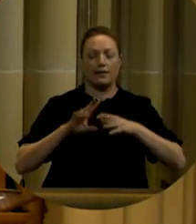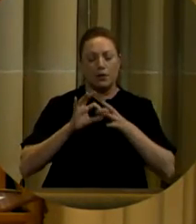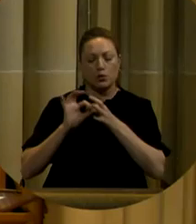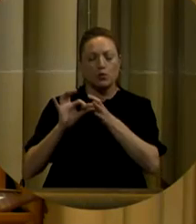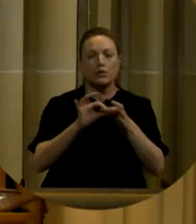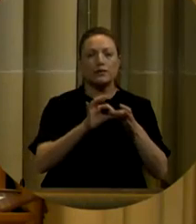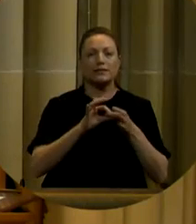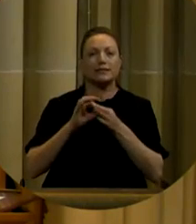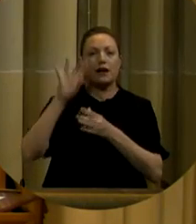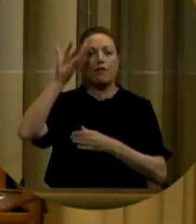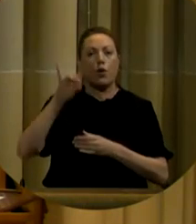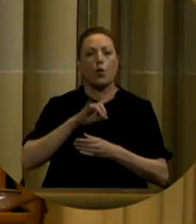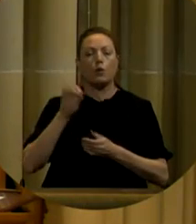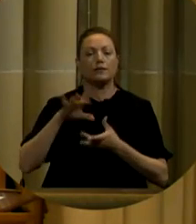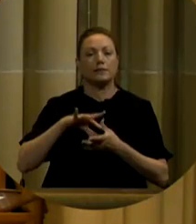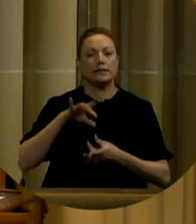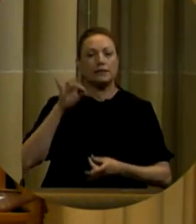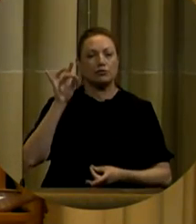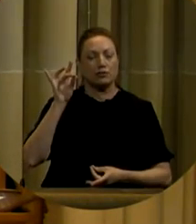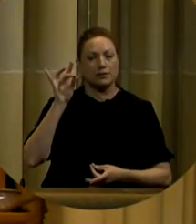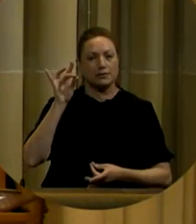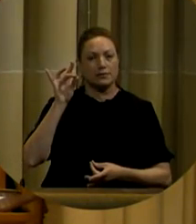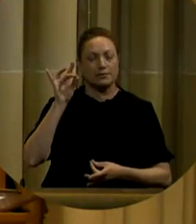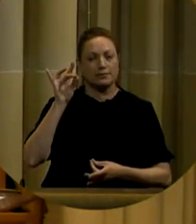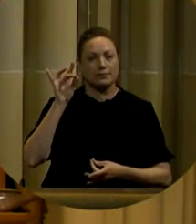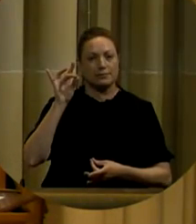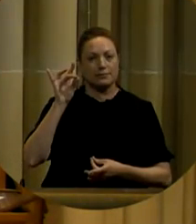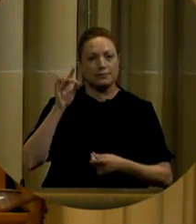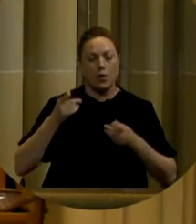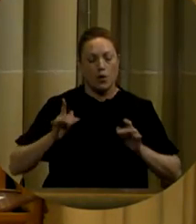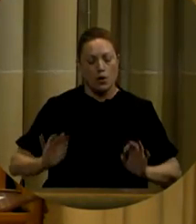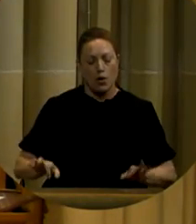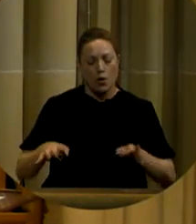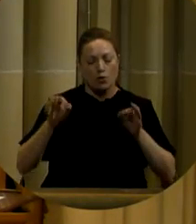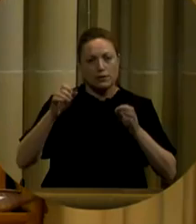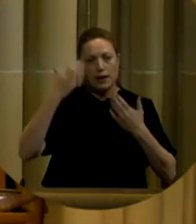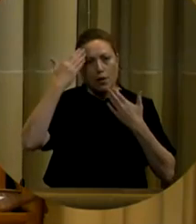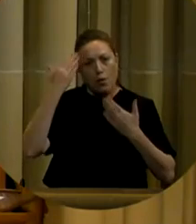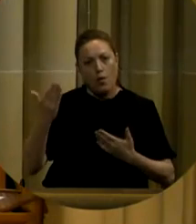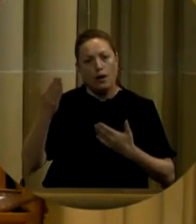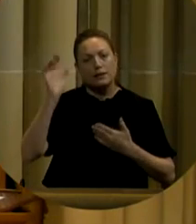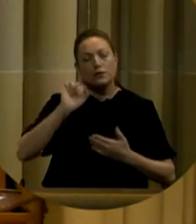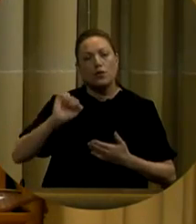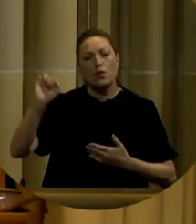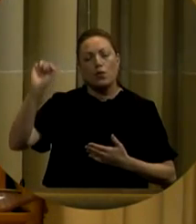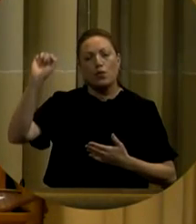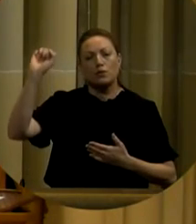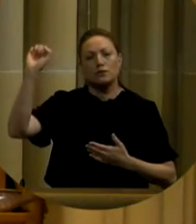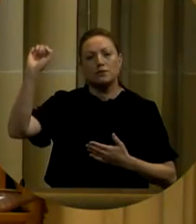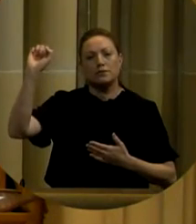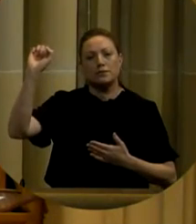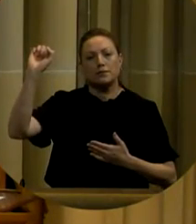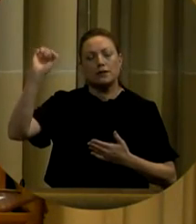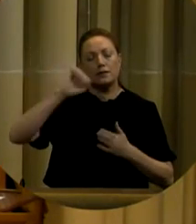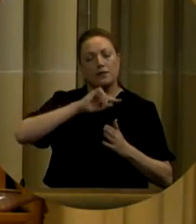the unity of the Holy Spirit, all glory and honor is